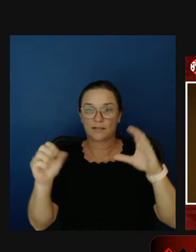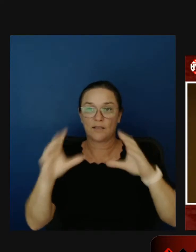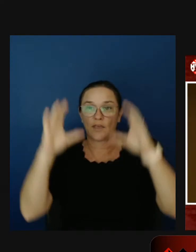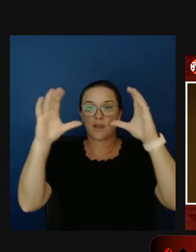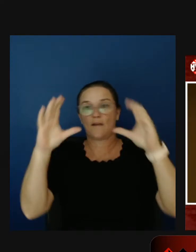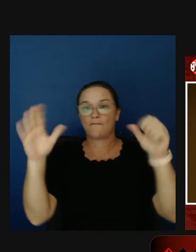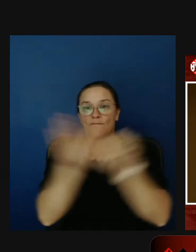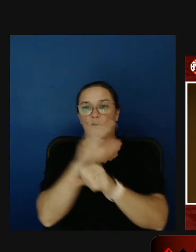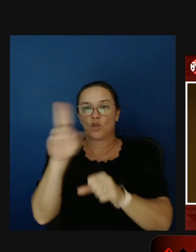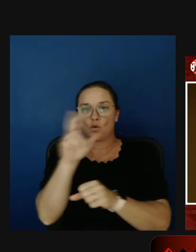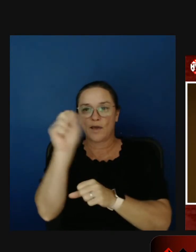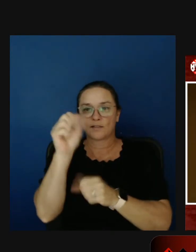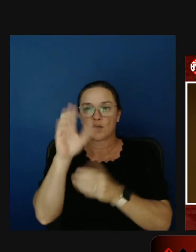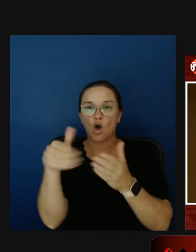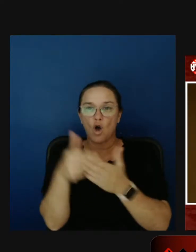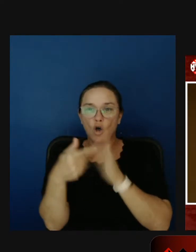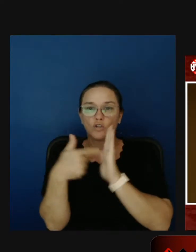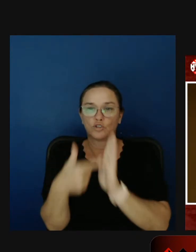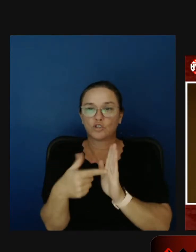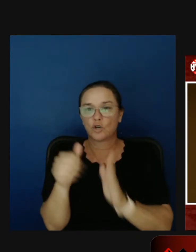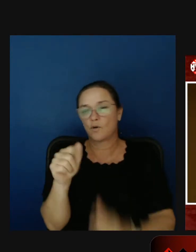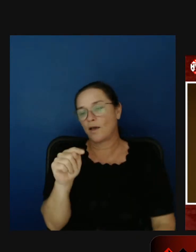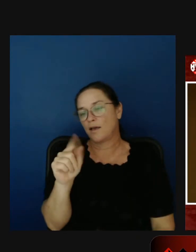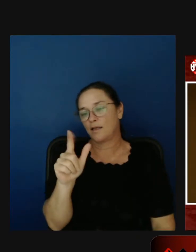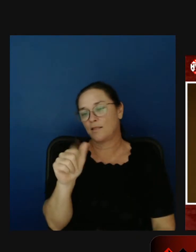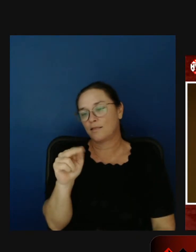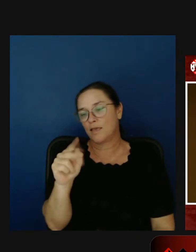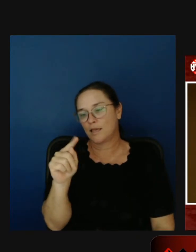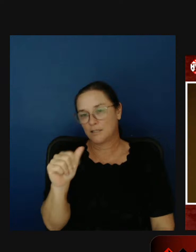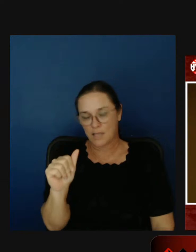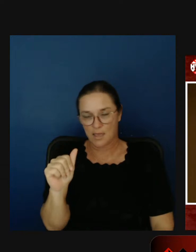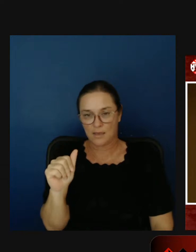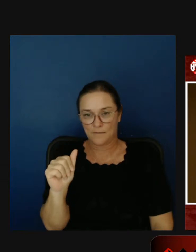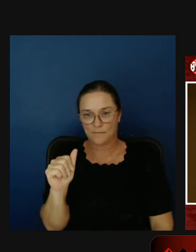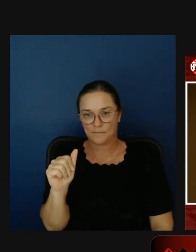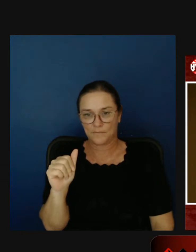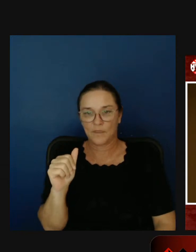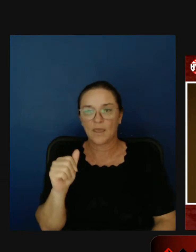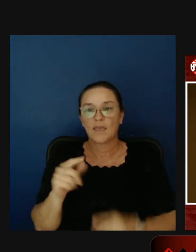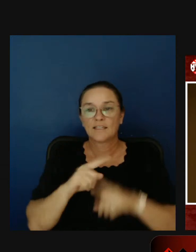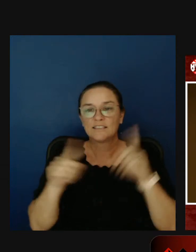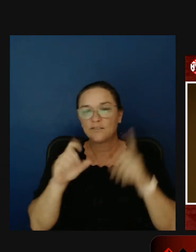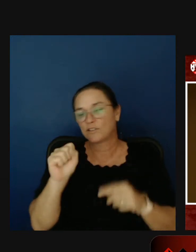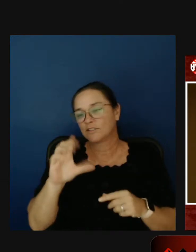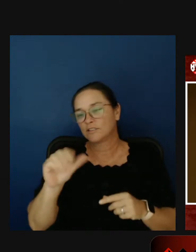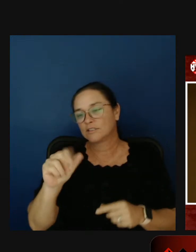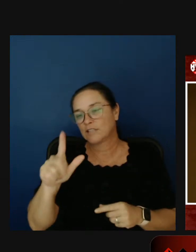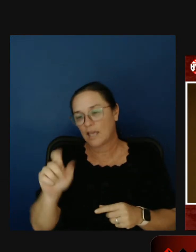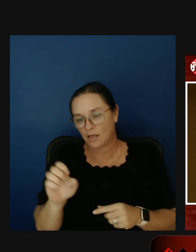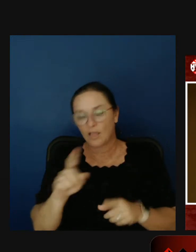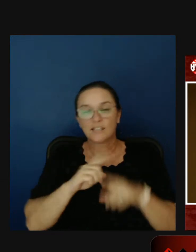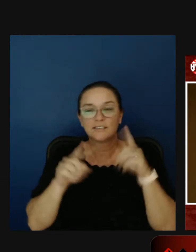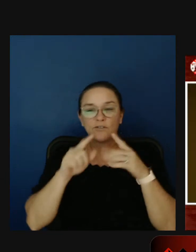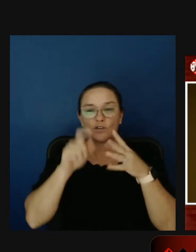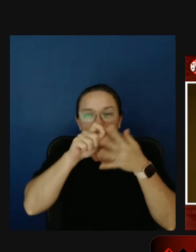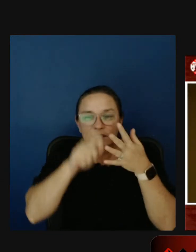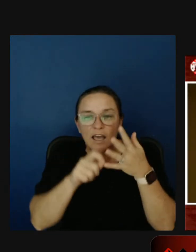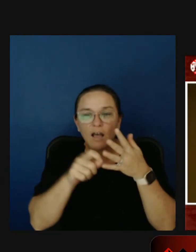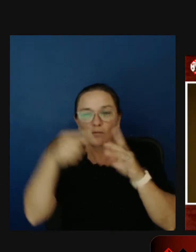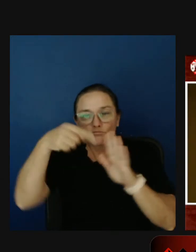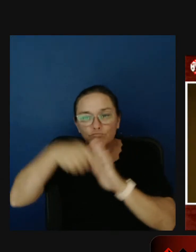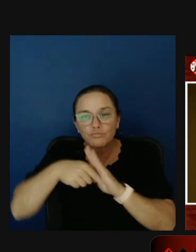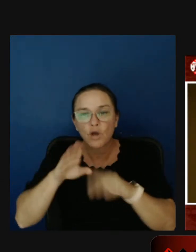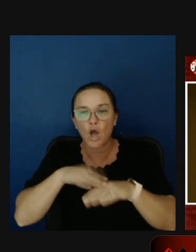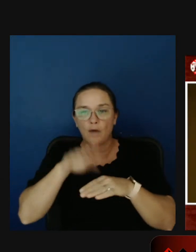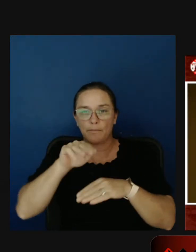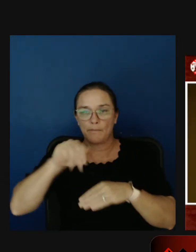showing Atlanta on them. All at different scales. Also, you can see different detail on the map. So if